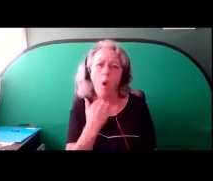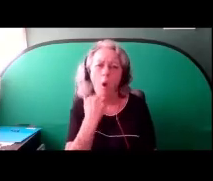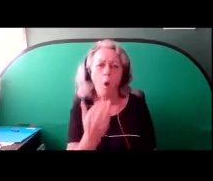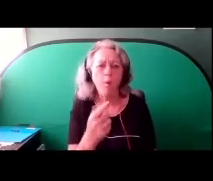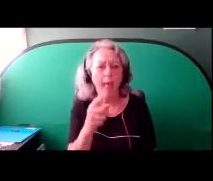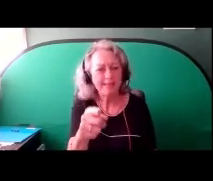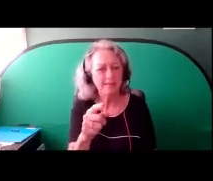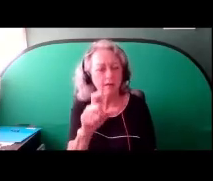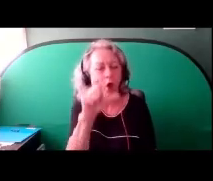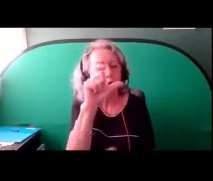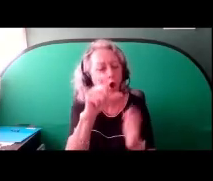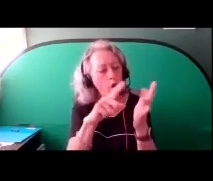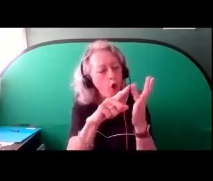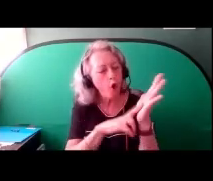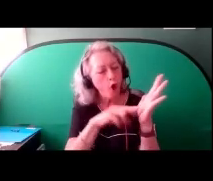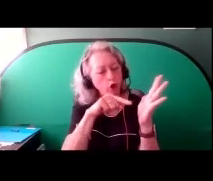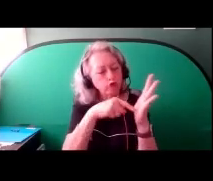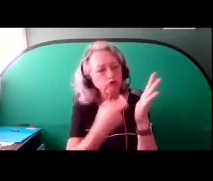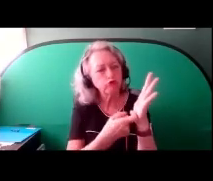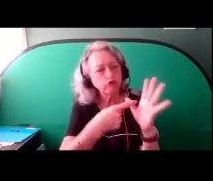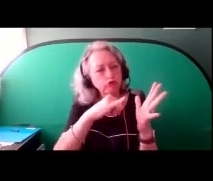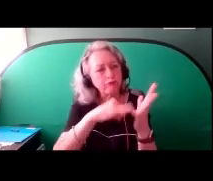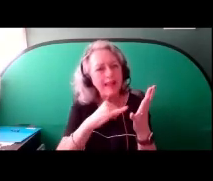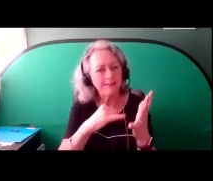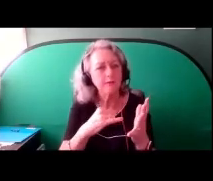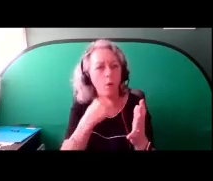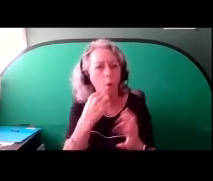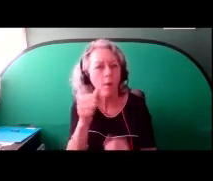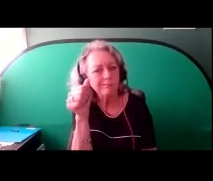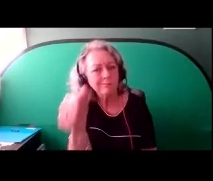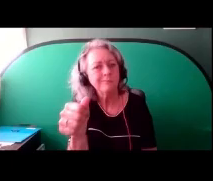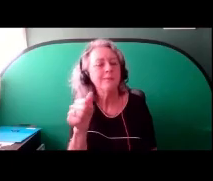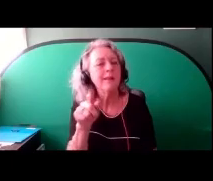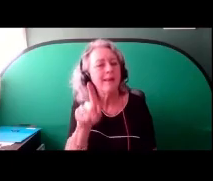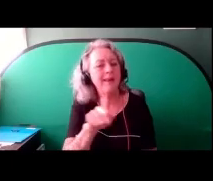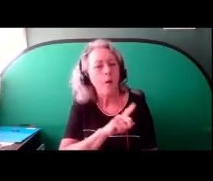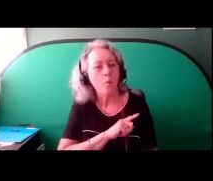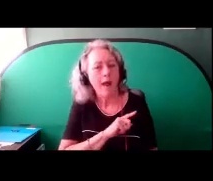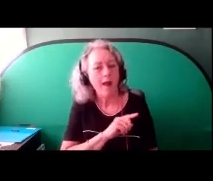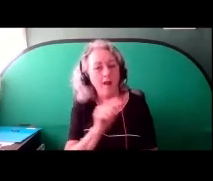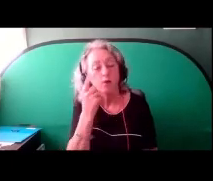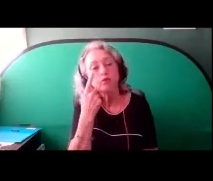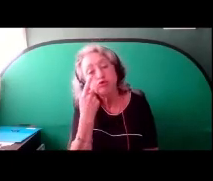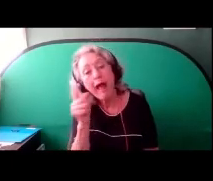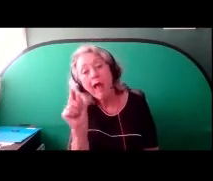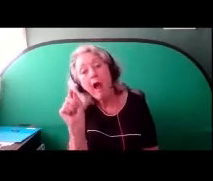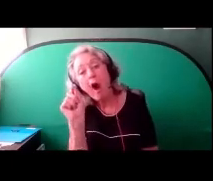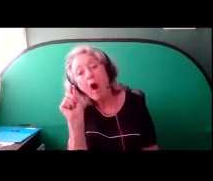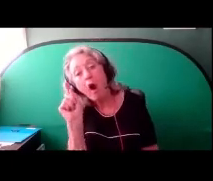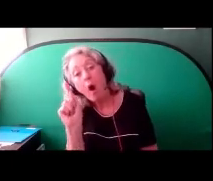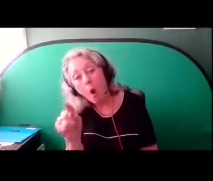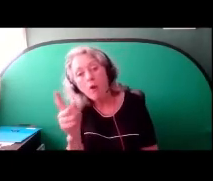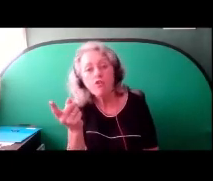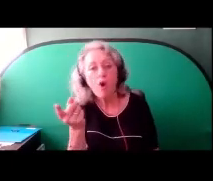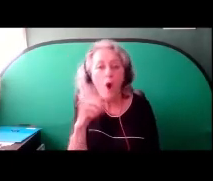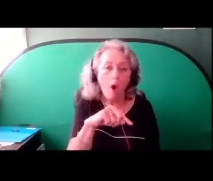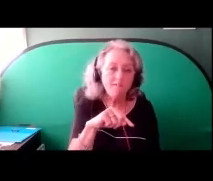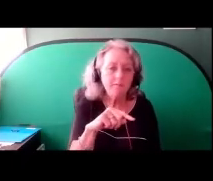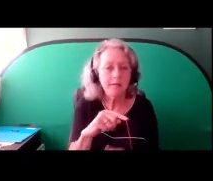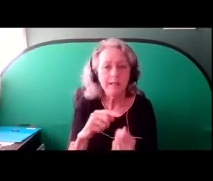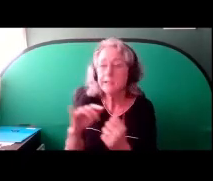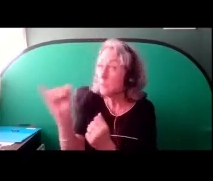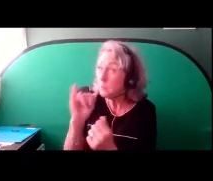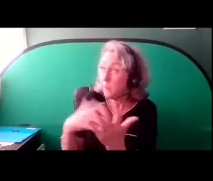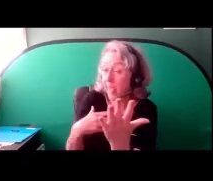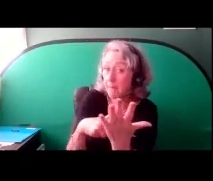bold text. These are little steps that you could just sort of, go through, turning them off, turning them on, and seeing if the person likes